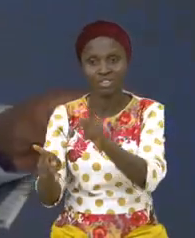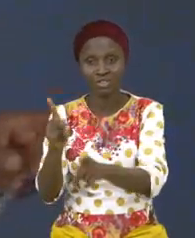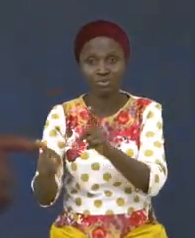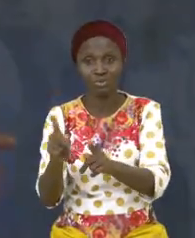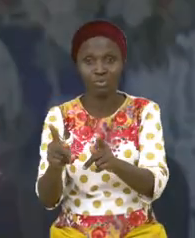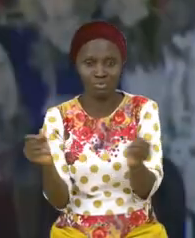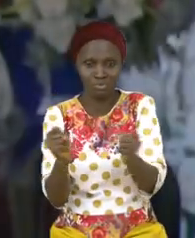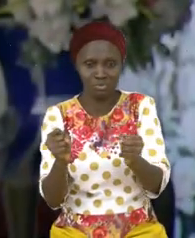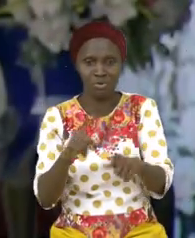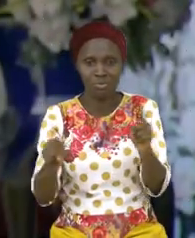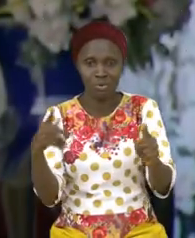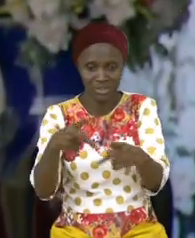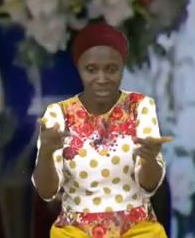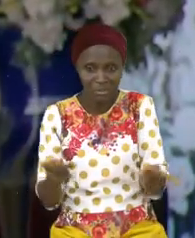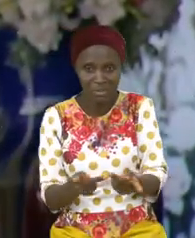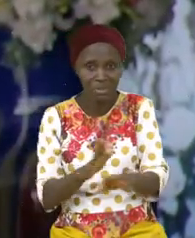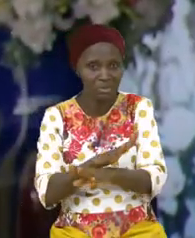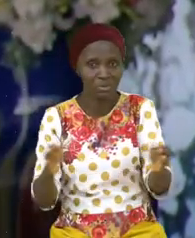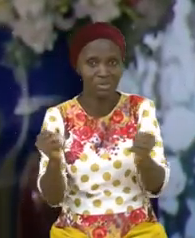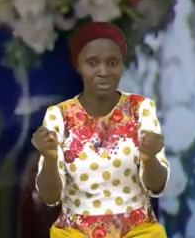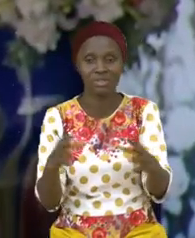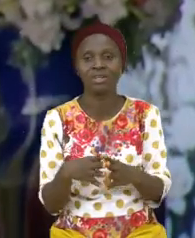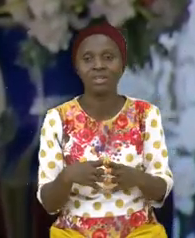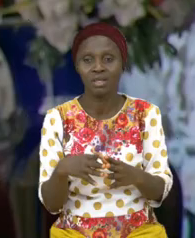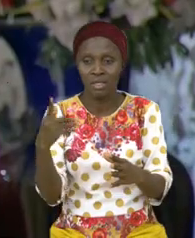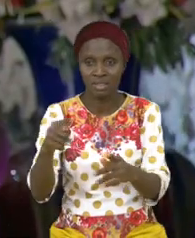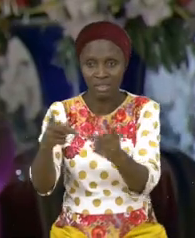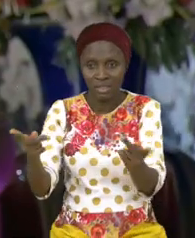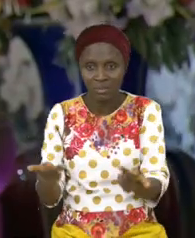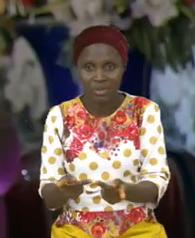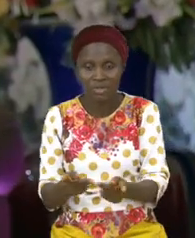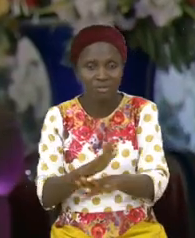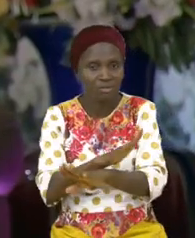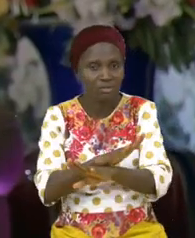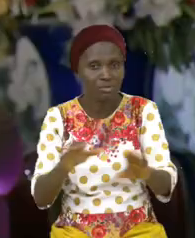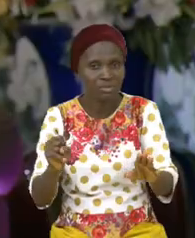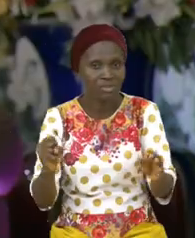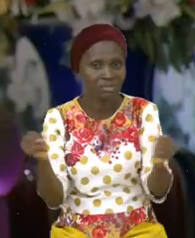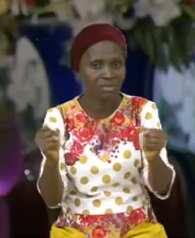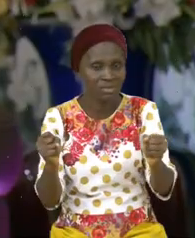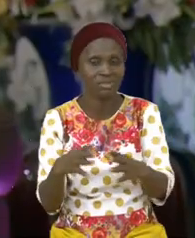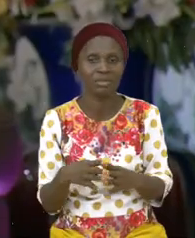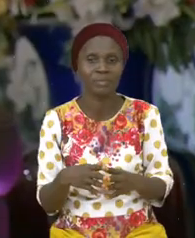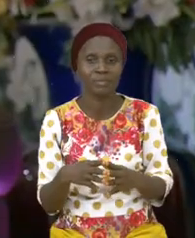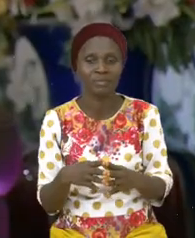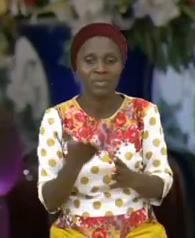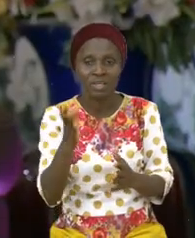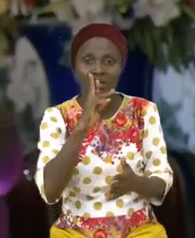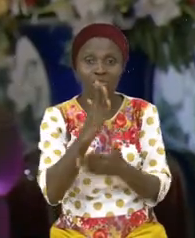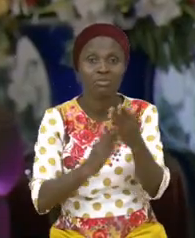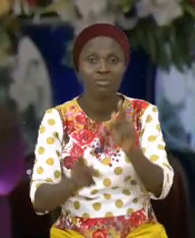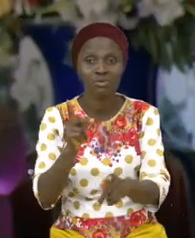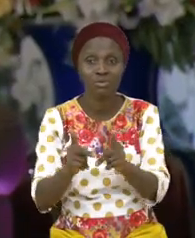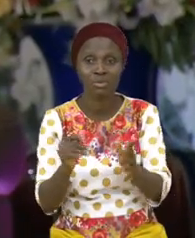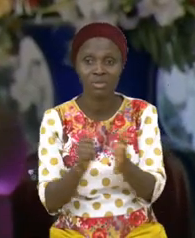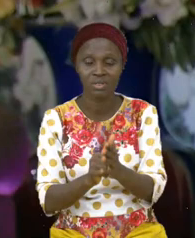place don't shake. The place doesn't change. There are people, they